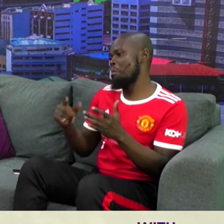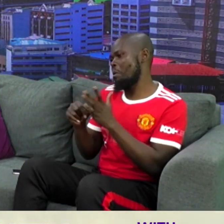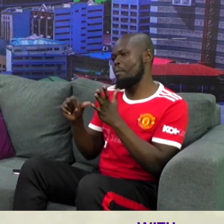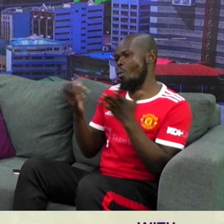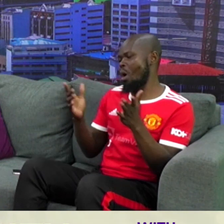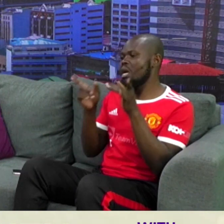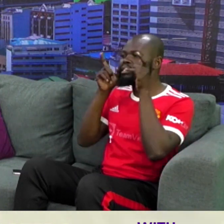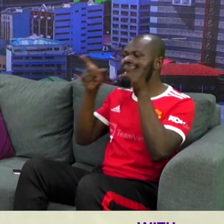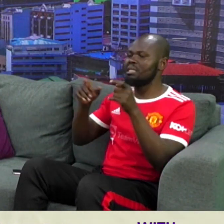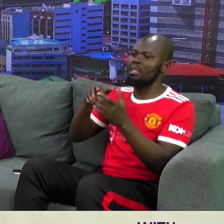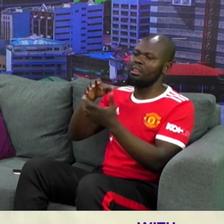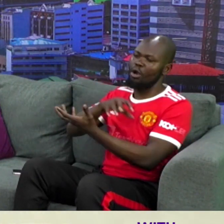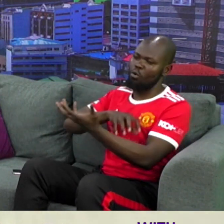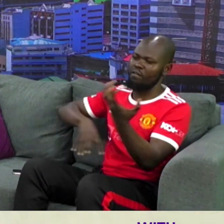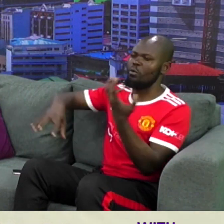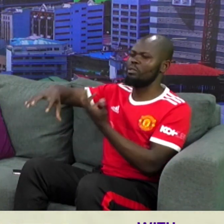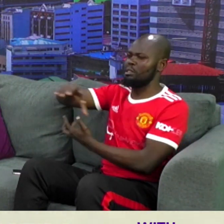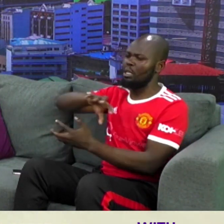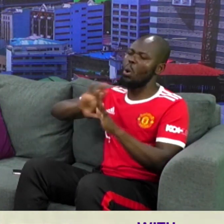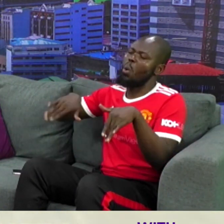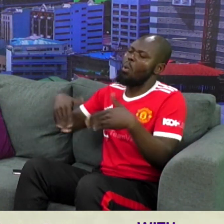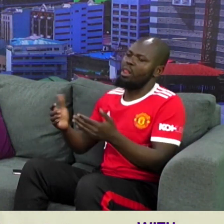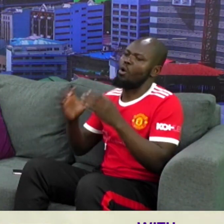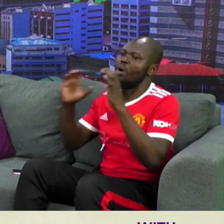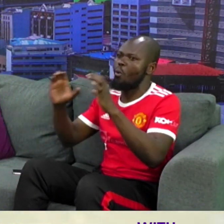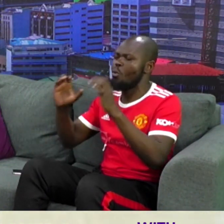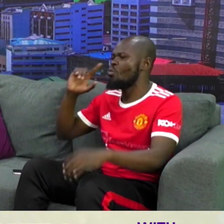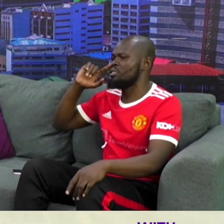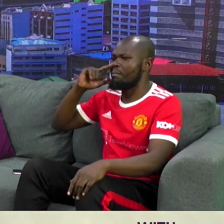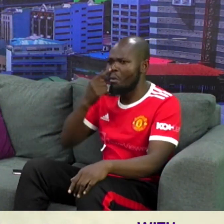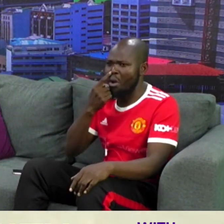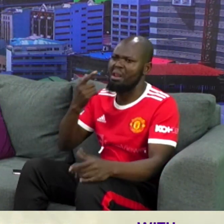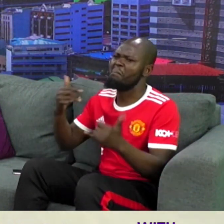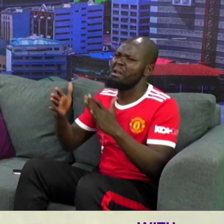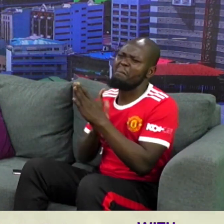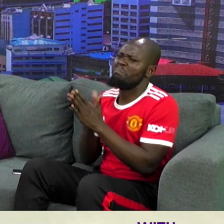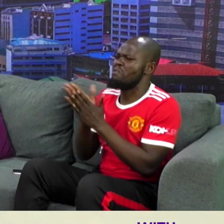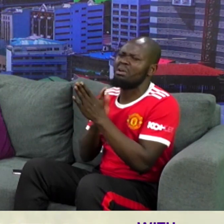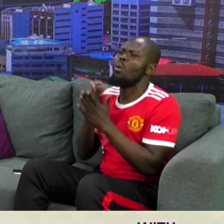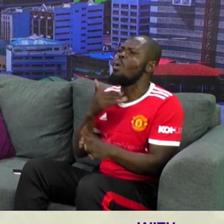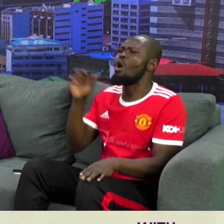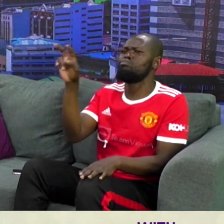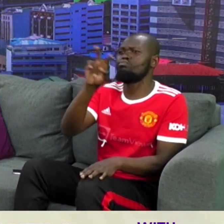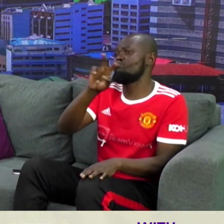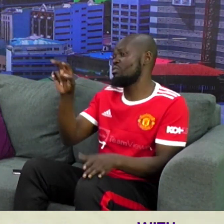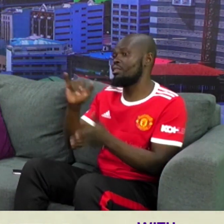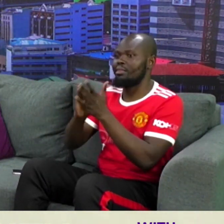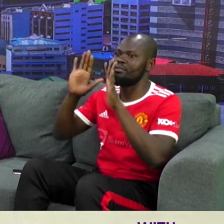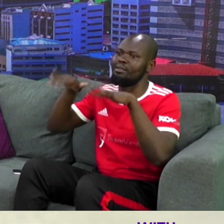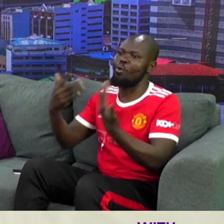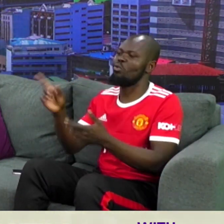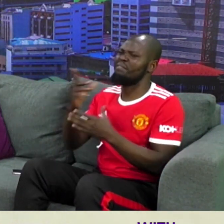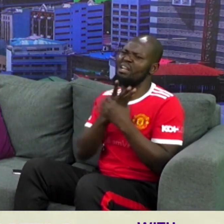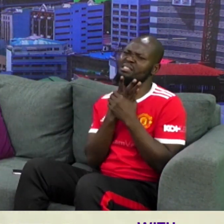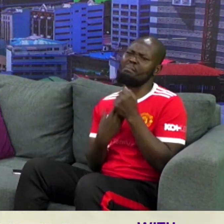standards, and the problem is on Tusker FC. They have been the team has been very confused.